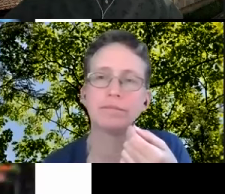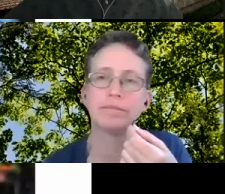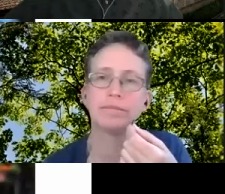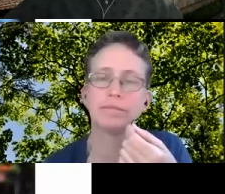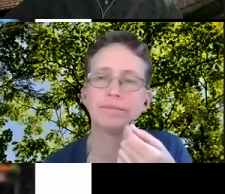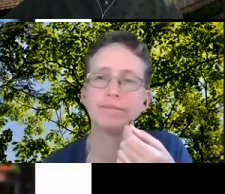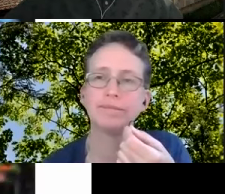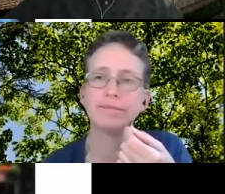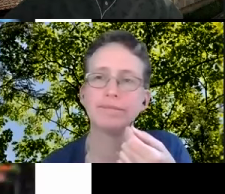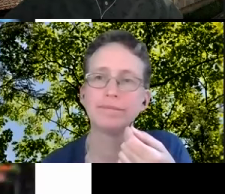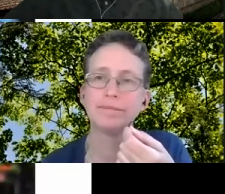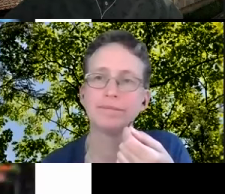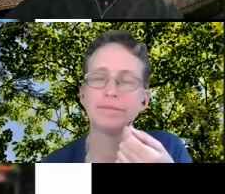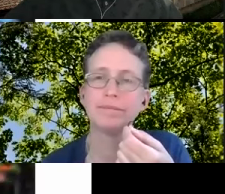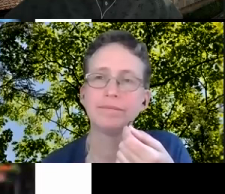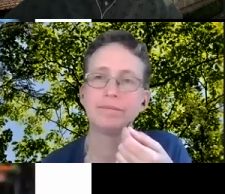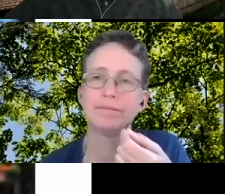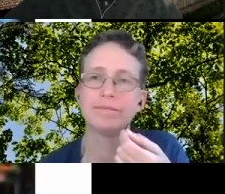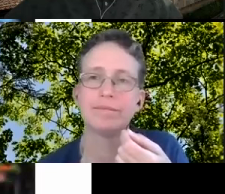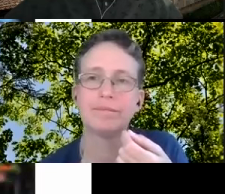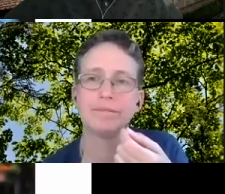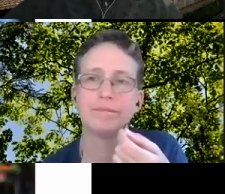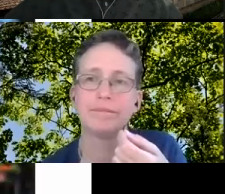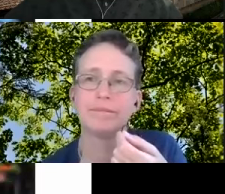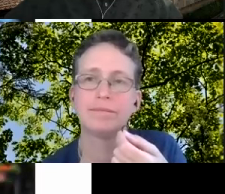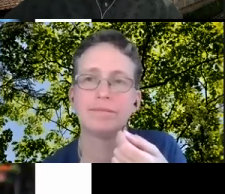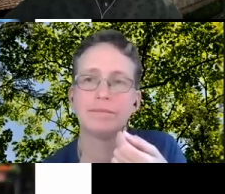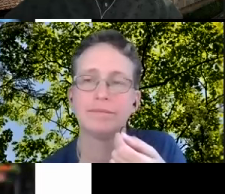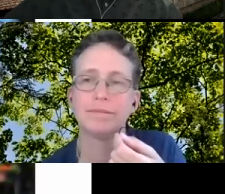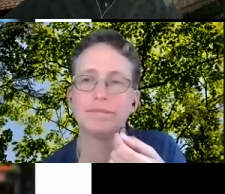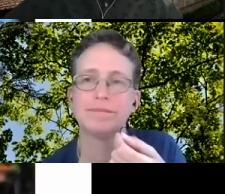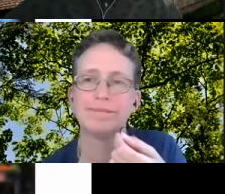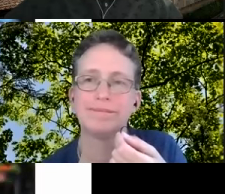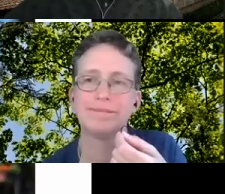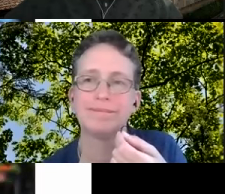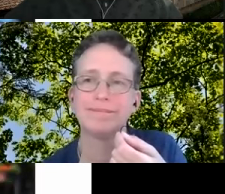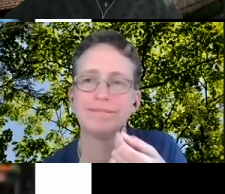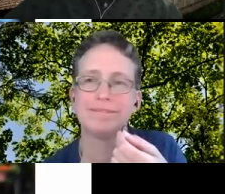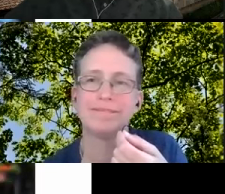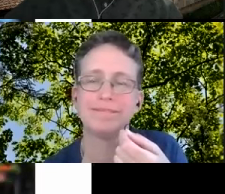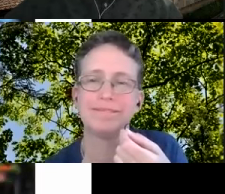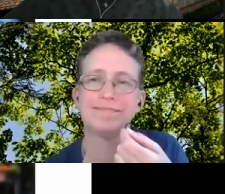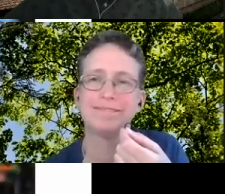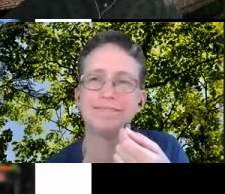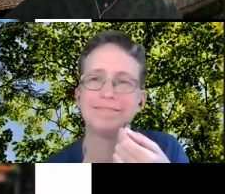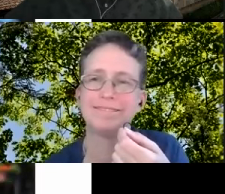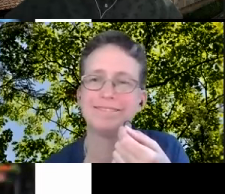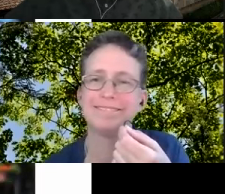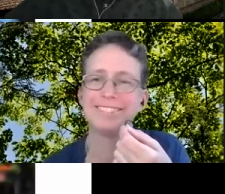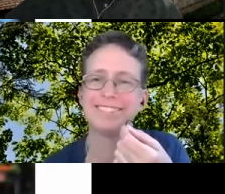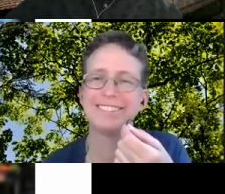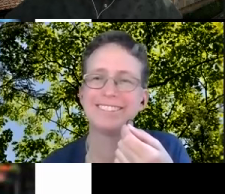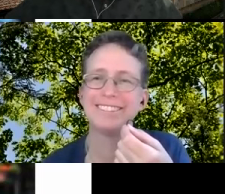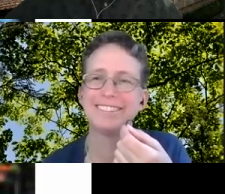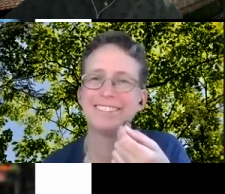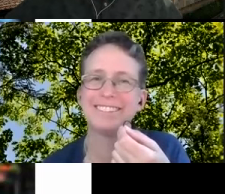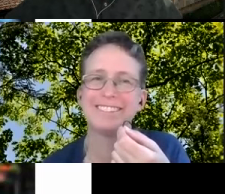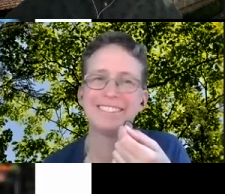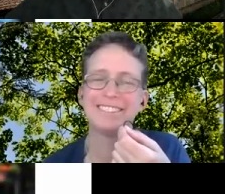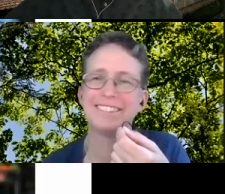we're just about out of time. I apologize that we didn't get to go a little bit more in depth in some areas,